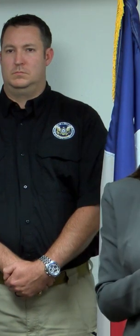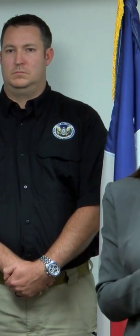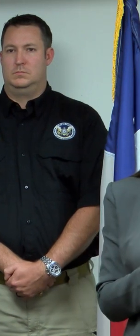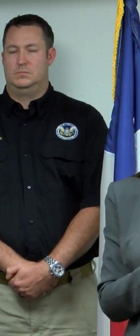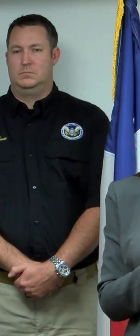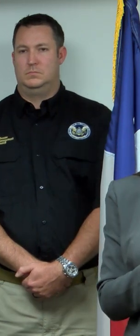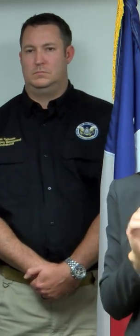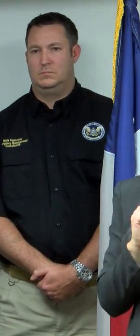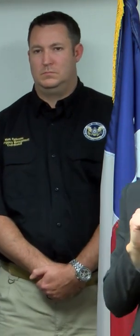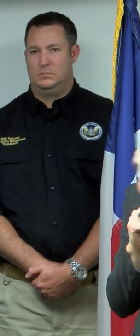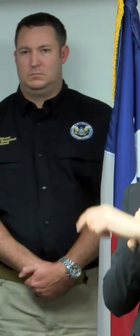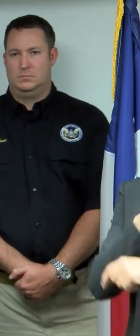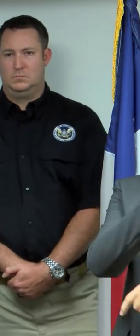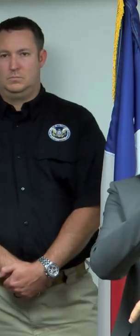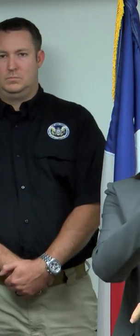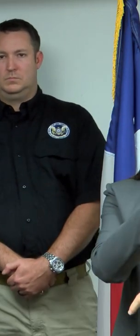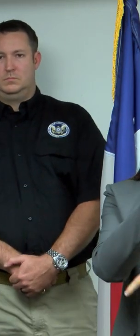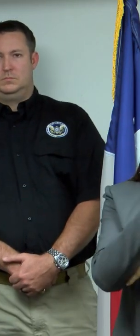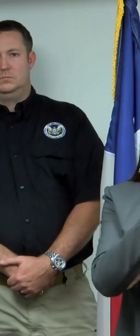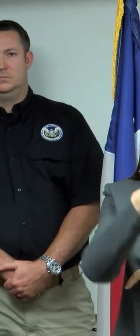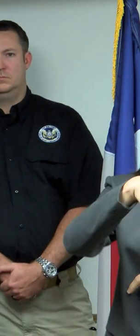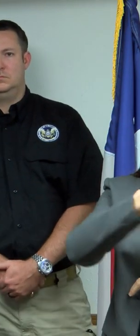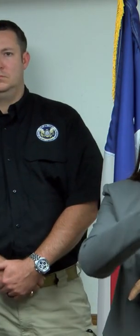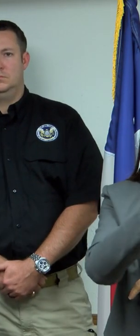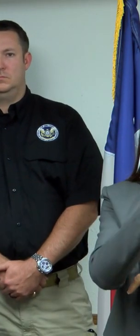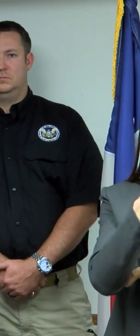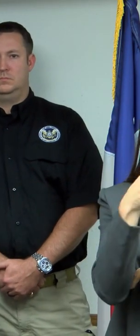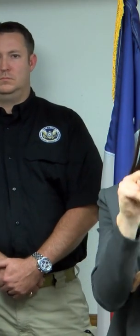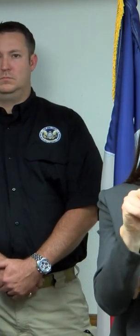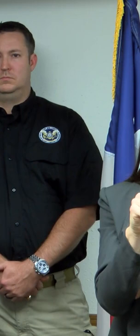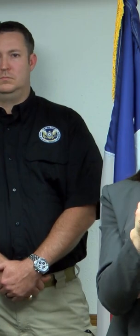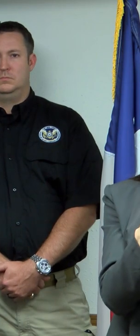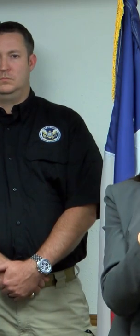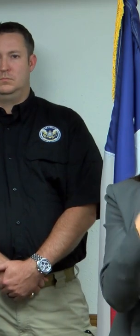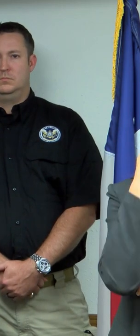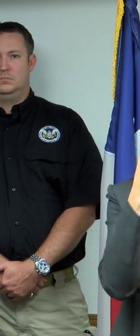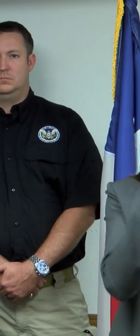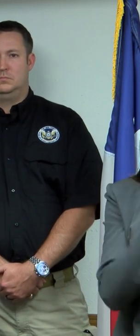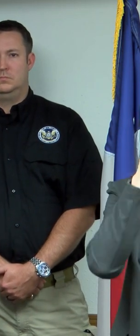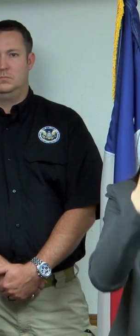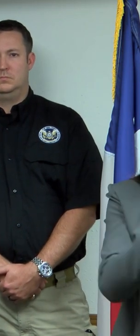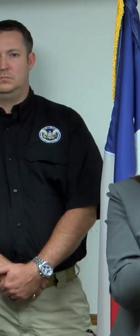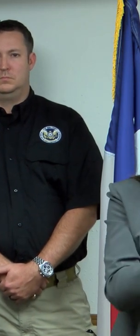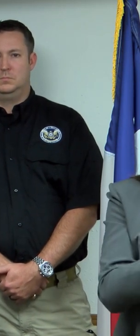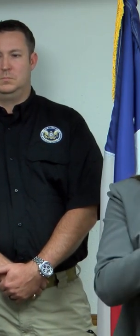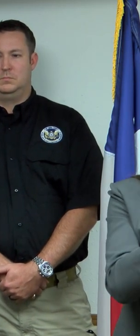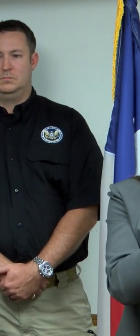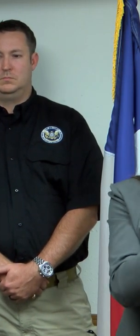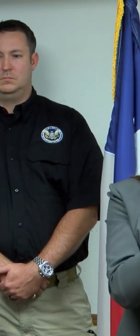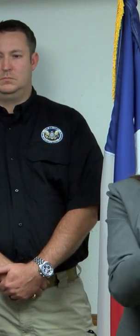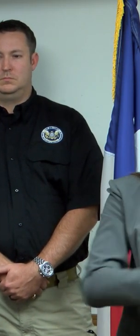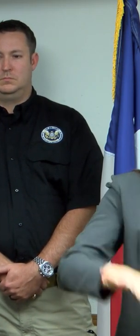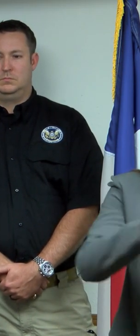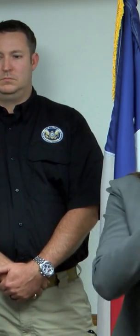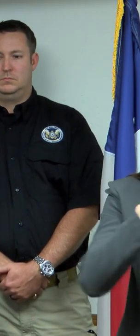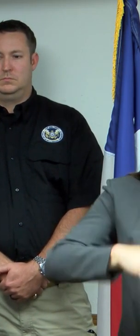communities like the Sienna Plantation, there's images that some of the sports complexes were flooded. Any word as to damage in that